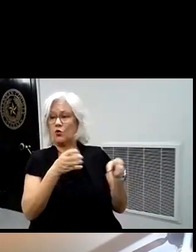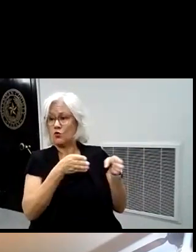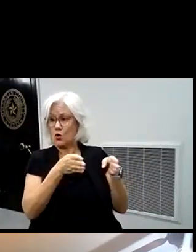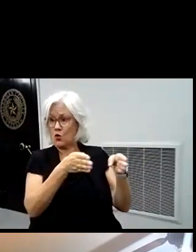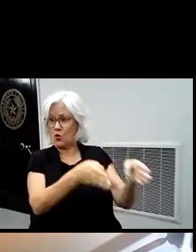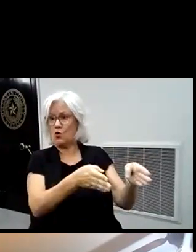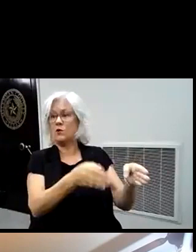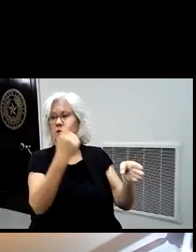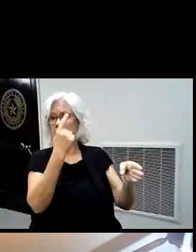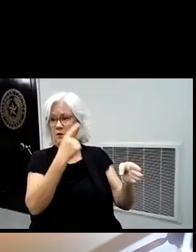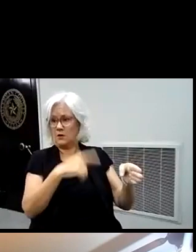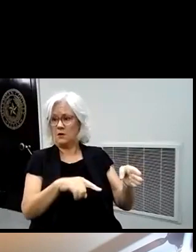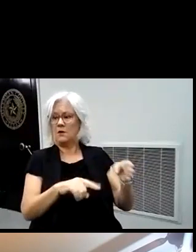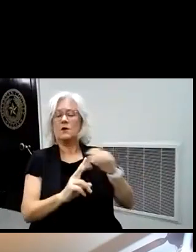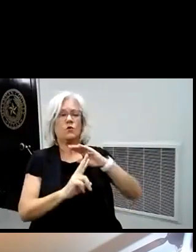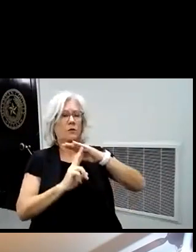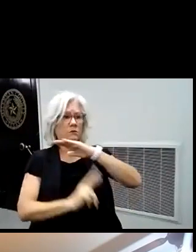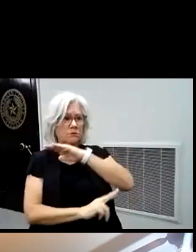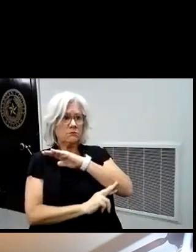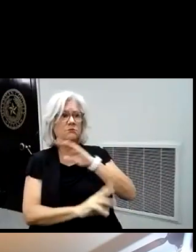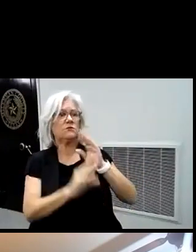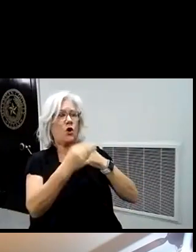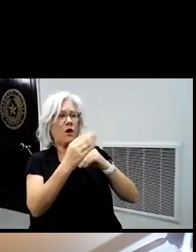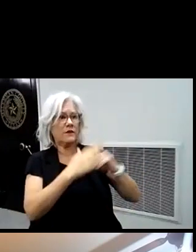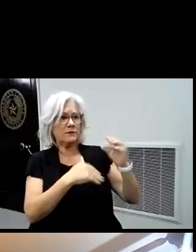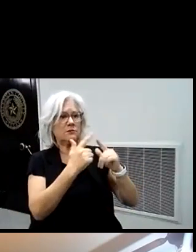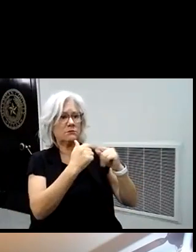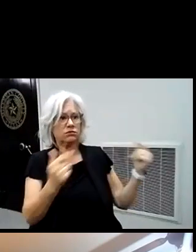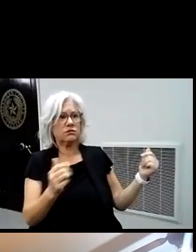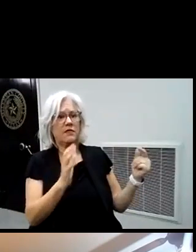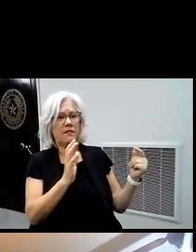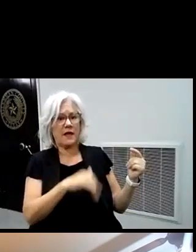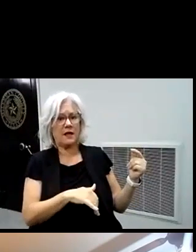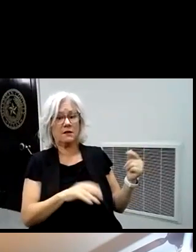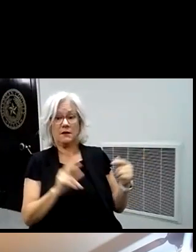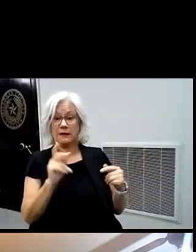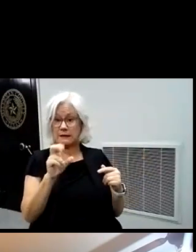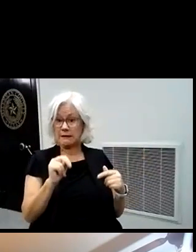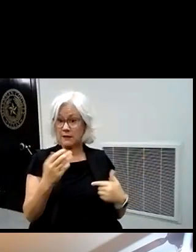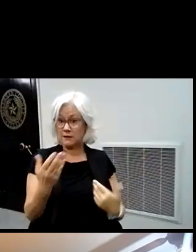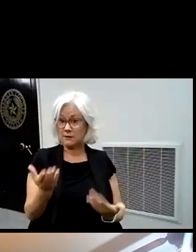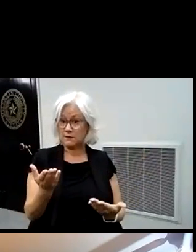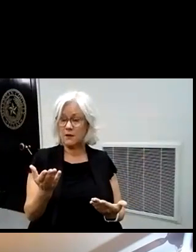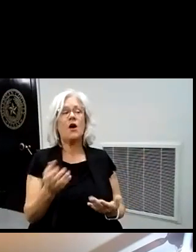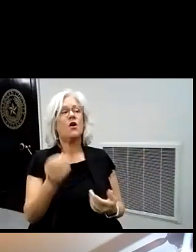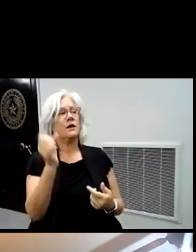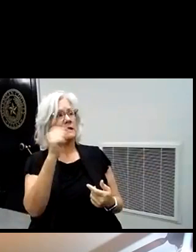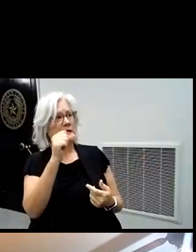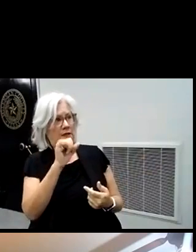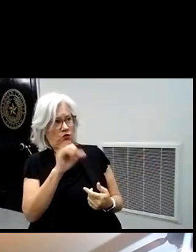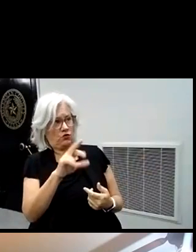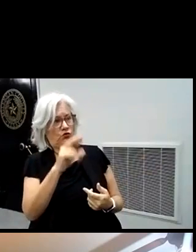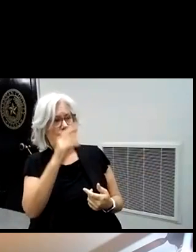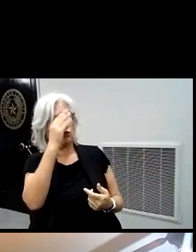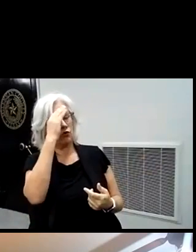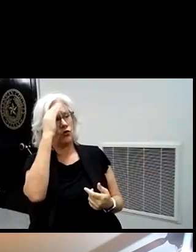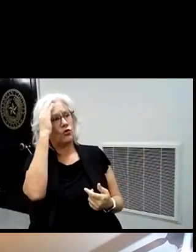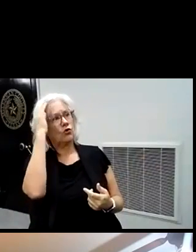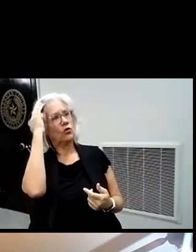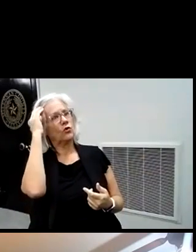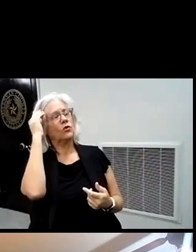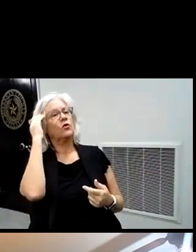office building. Ken? Yes, sir. We